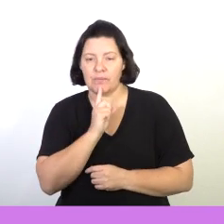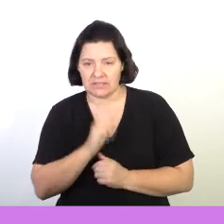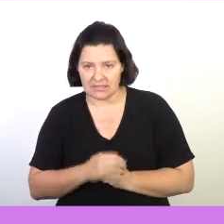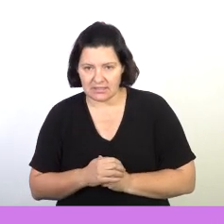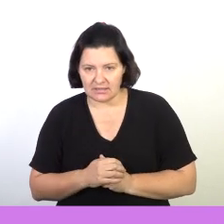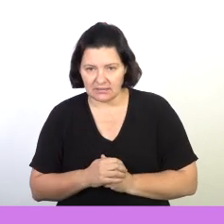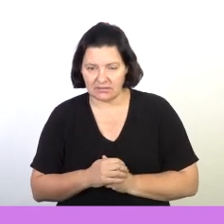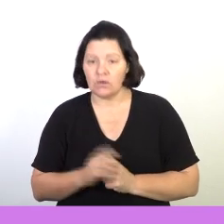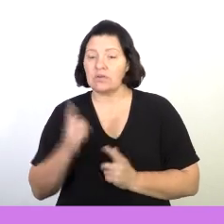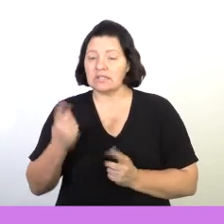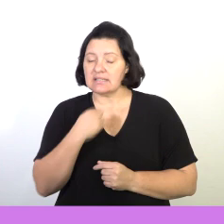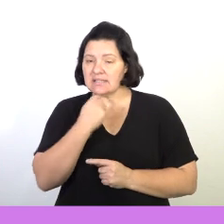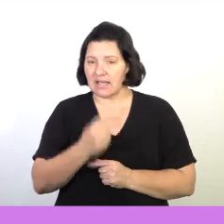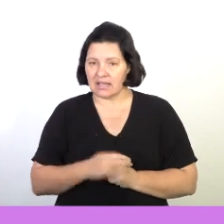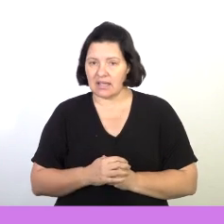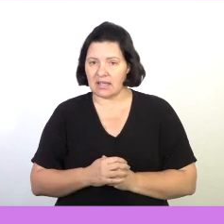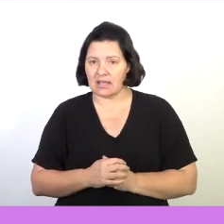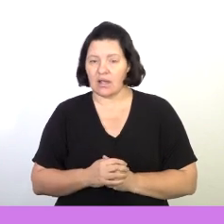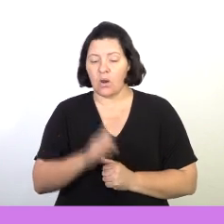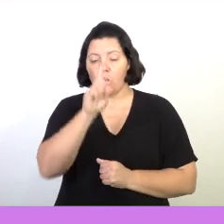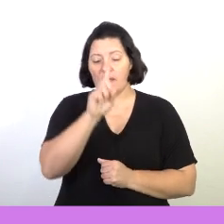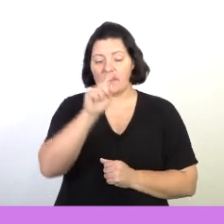factor of 1,000. Then we say